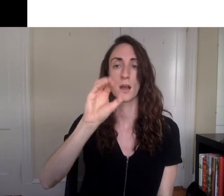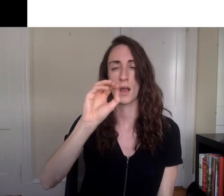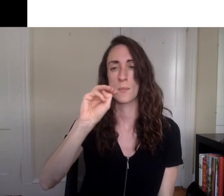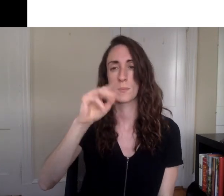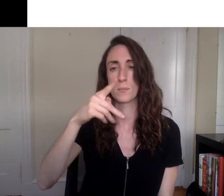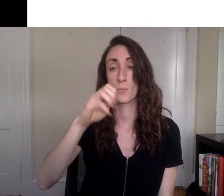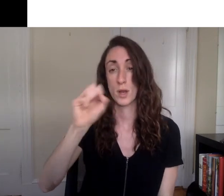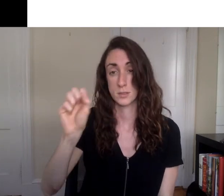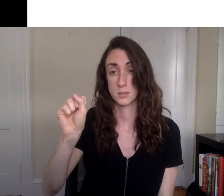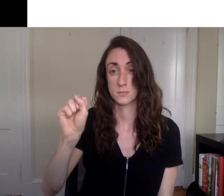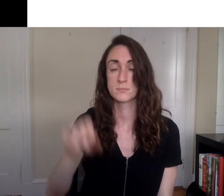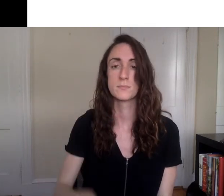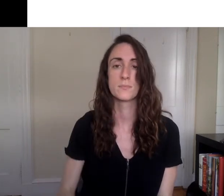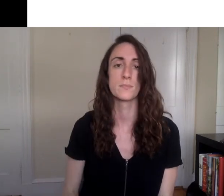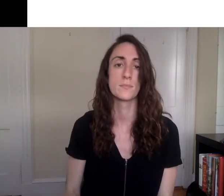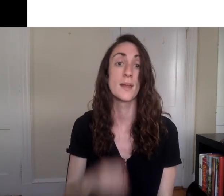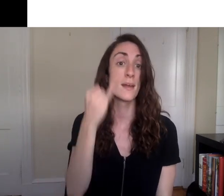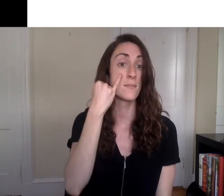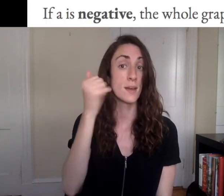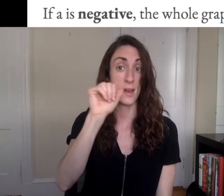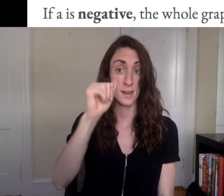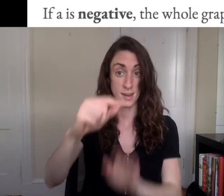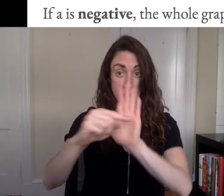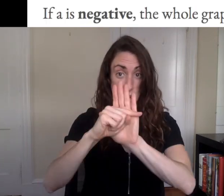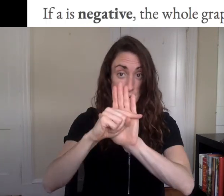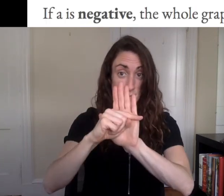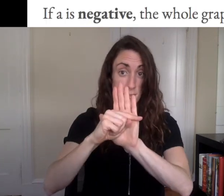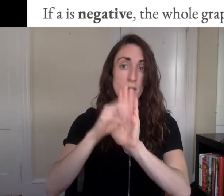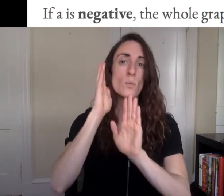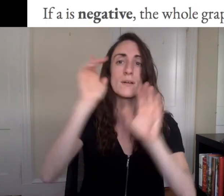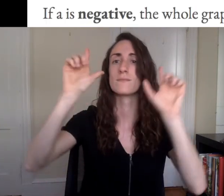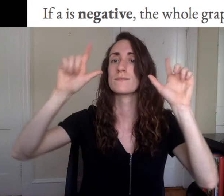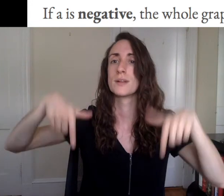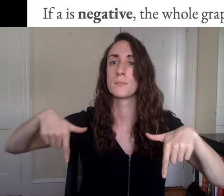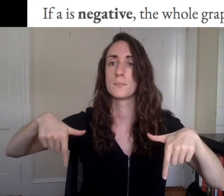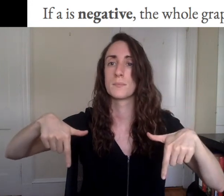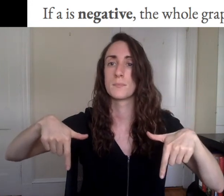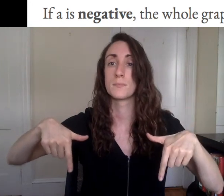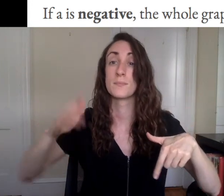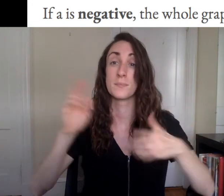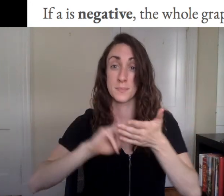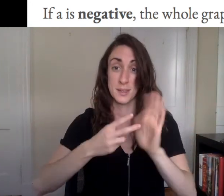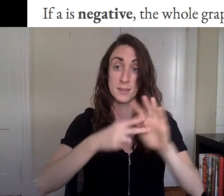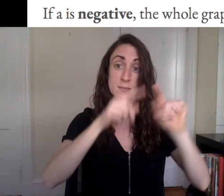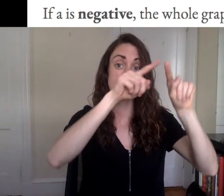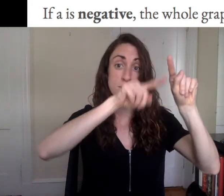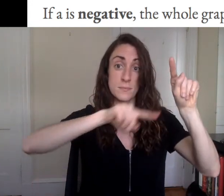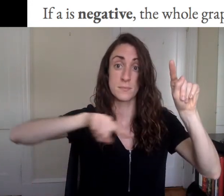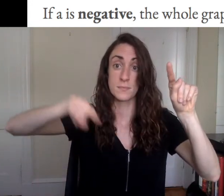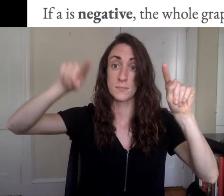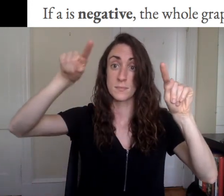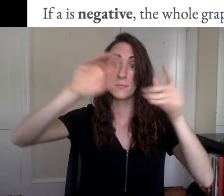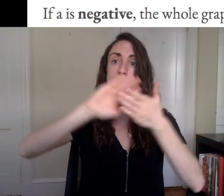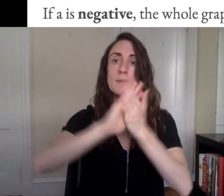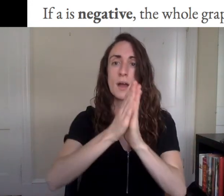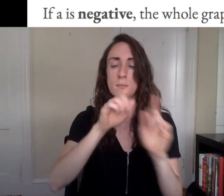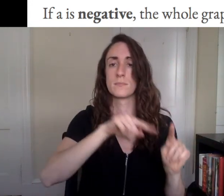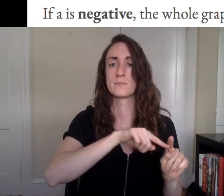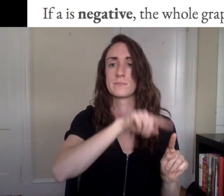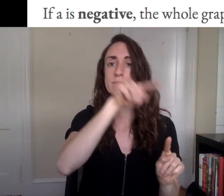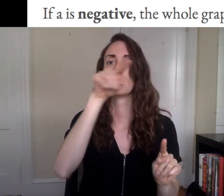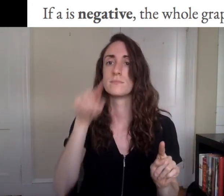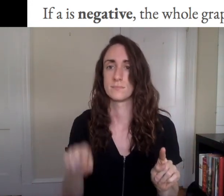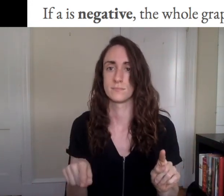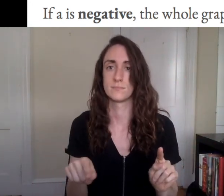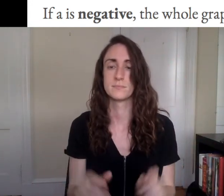down. And if a is negative, the whole graph will flip upside down. So that parabola U shape will become an